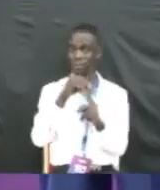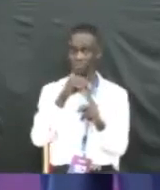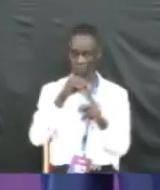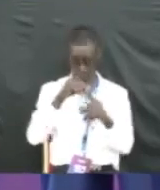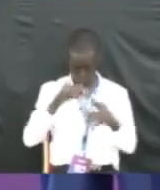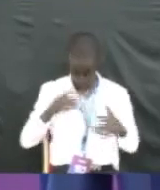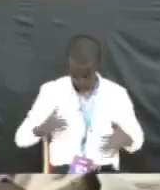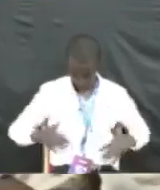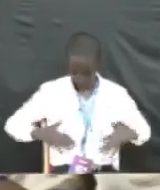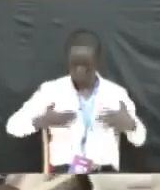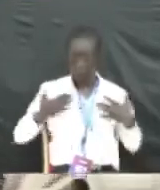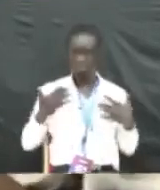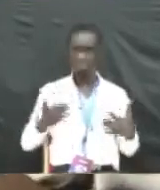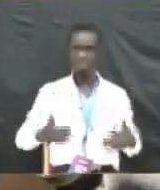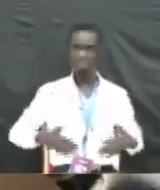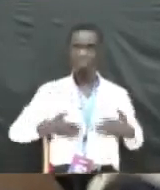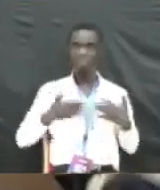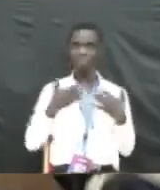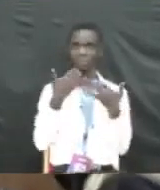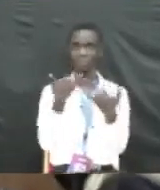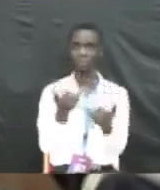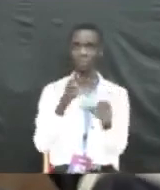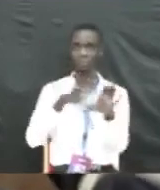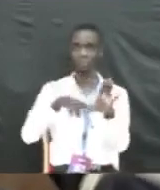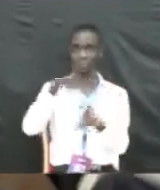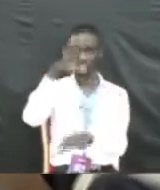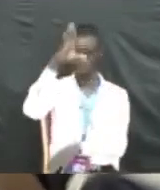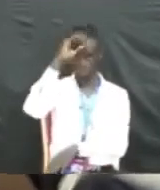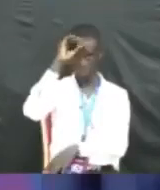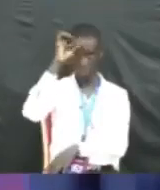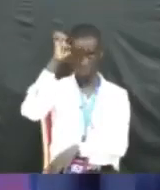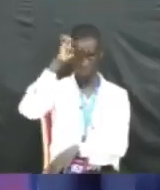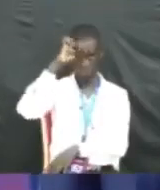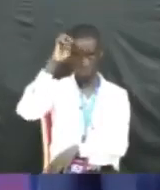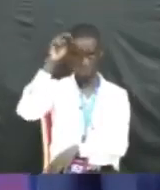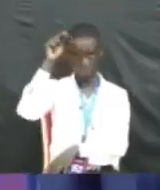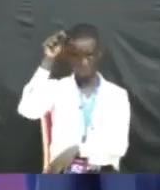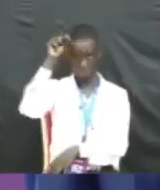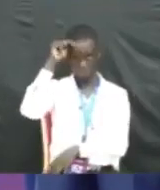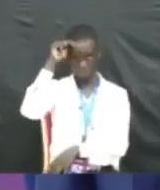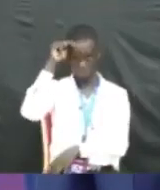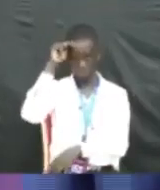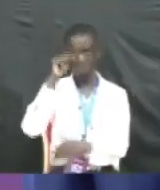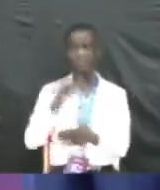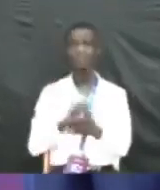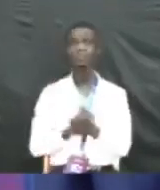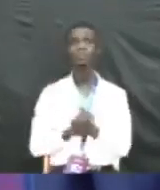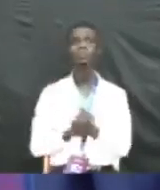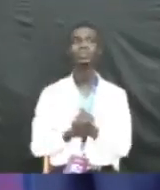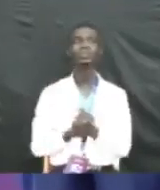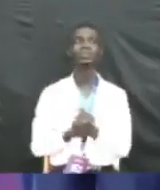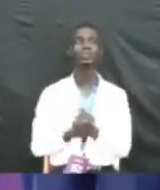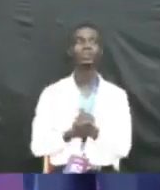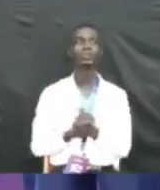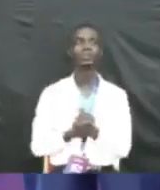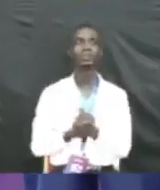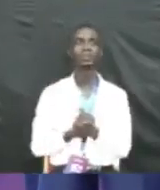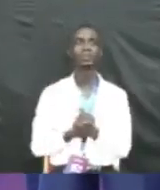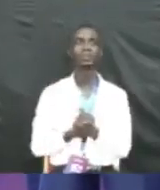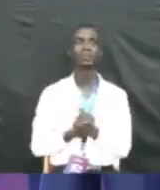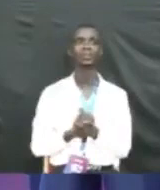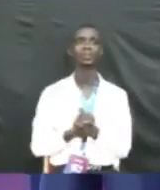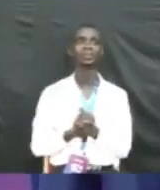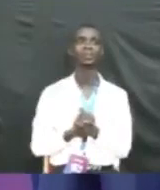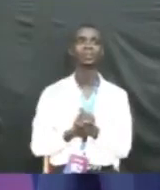gratitude of our current chairman, Apostle Eric Nyamekye, to